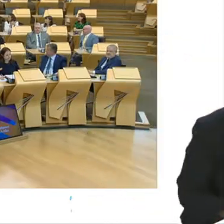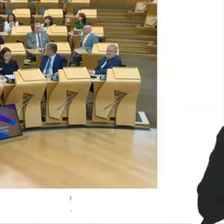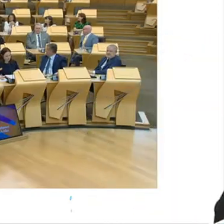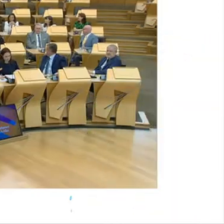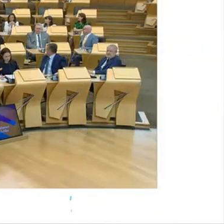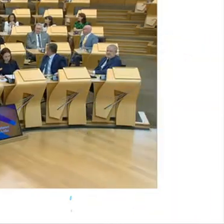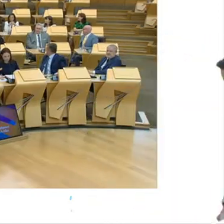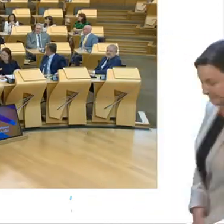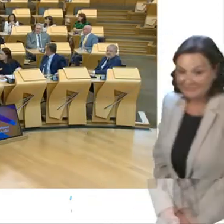Thank you.